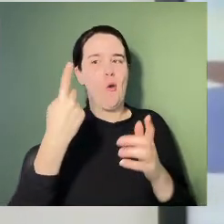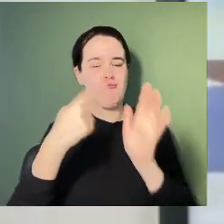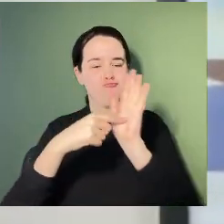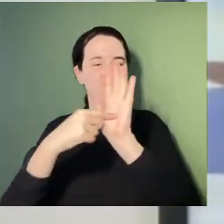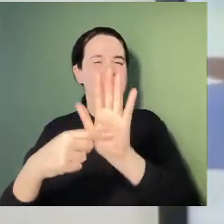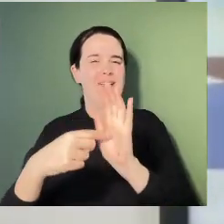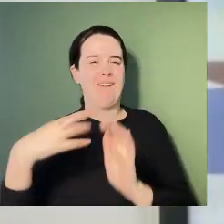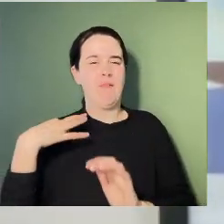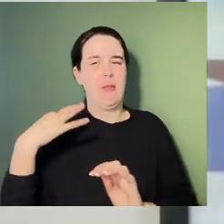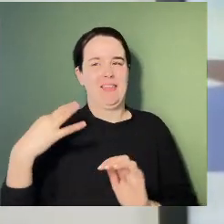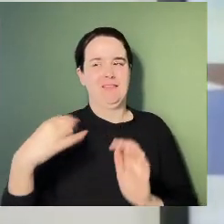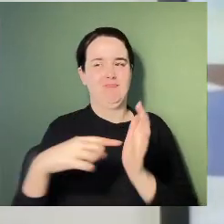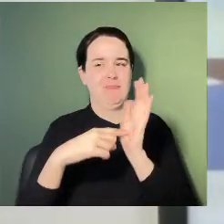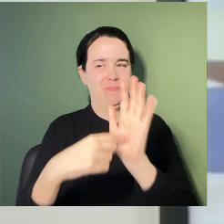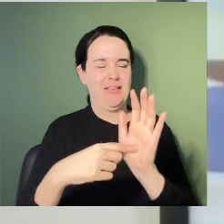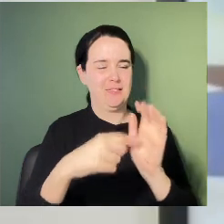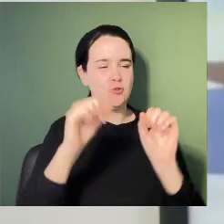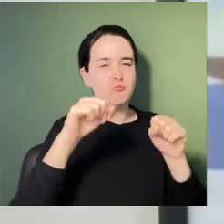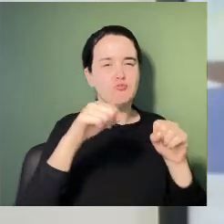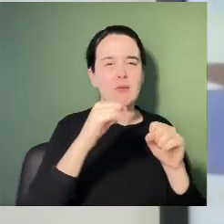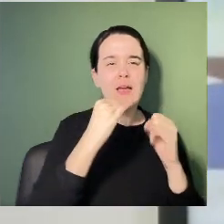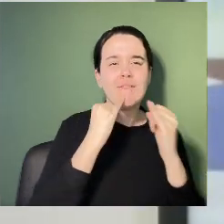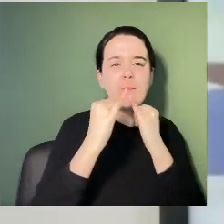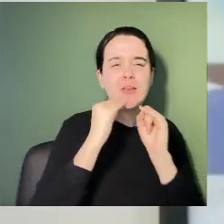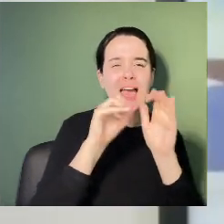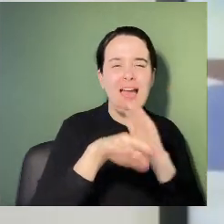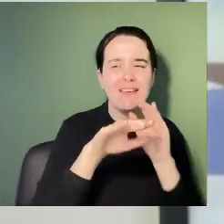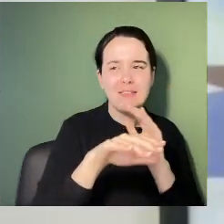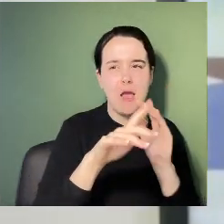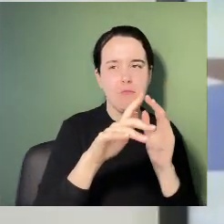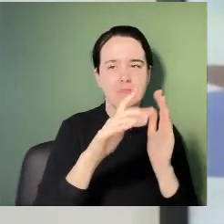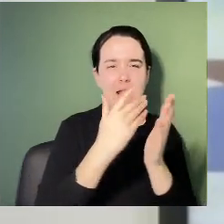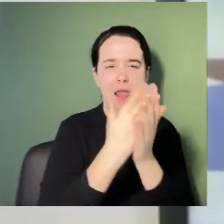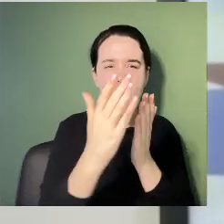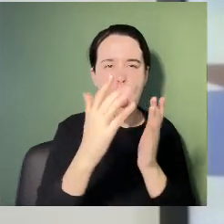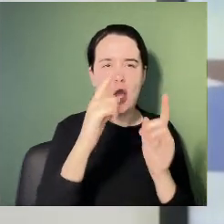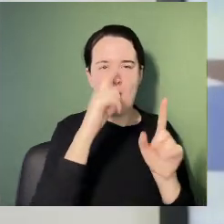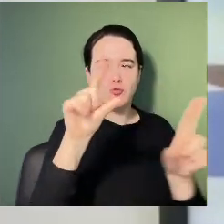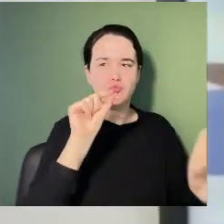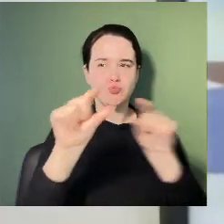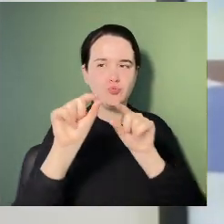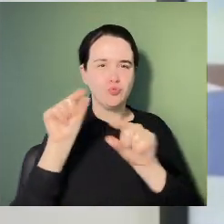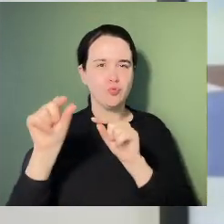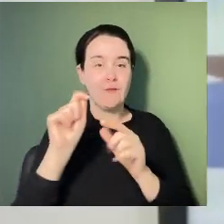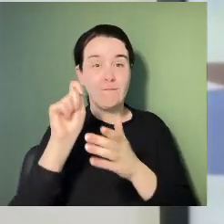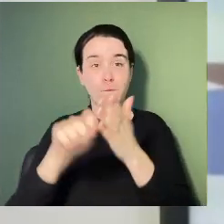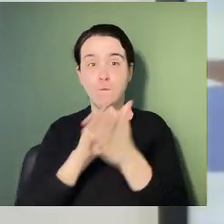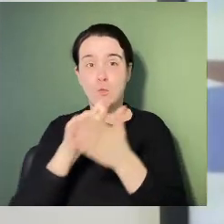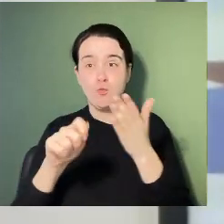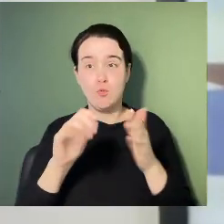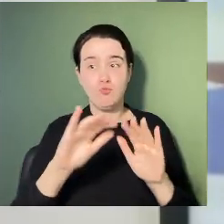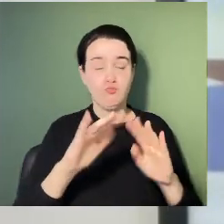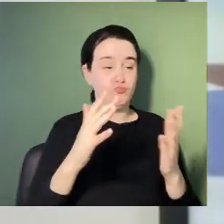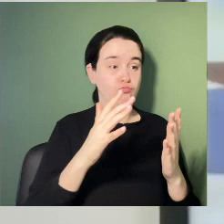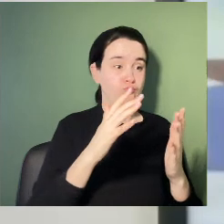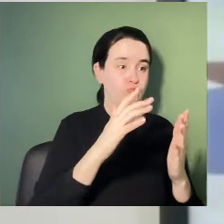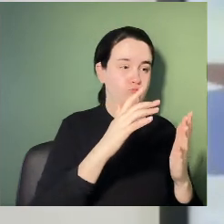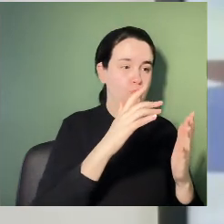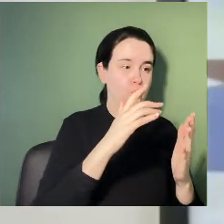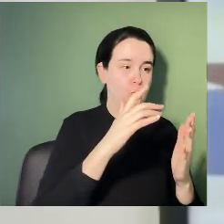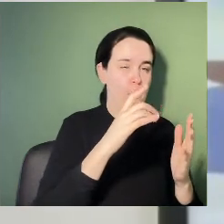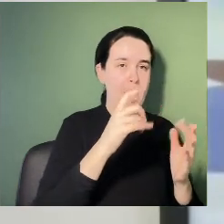representative is doing. It gives you access to information that you could choose to vote or not vote, or to